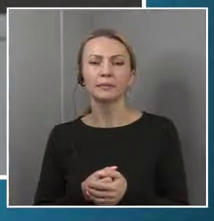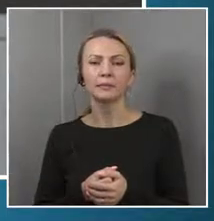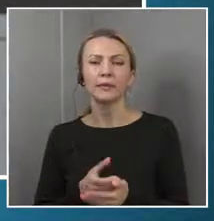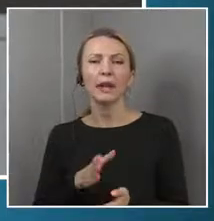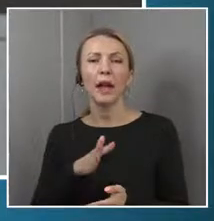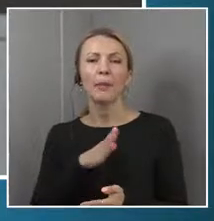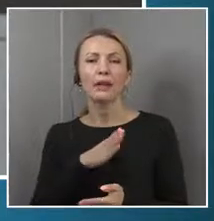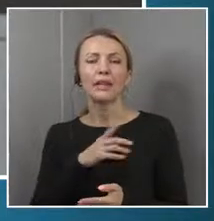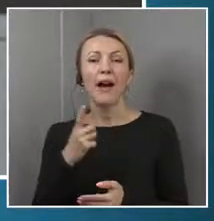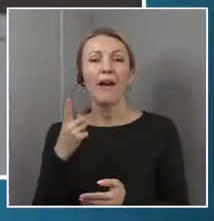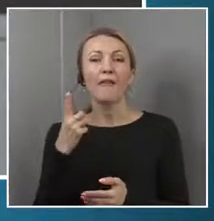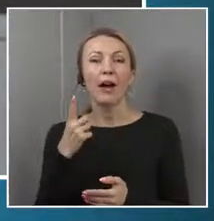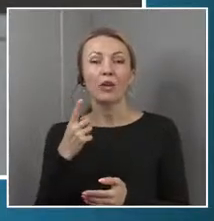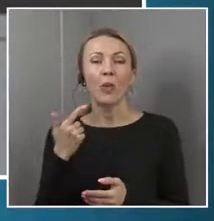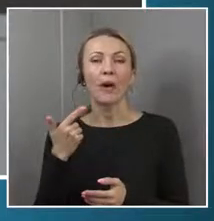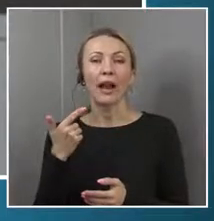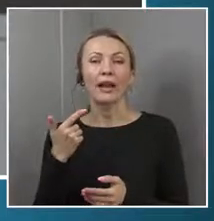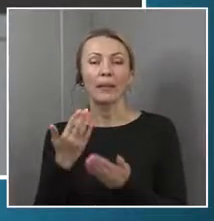And